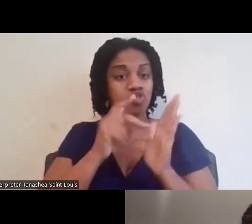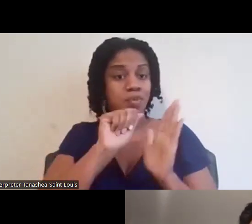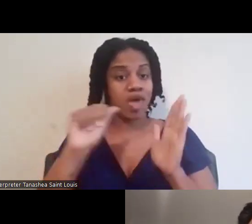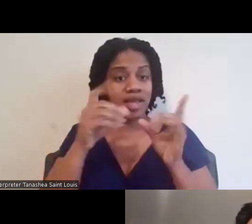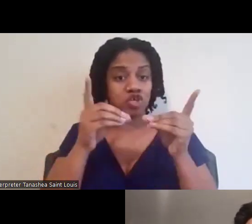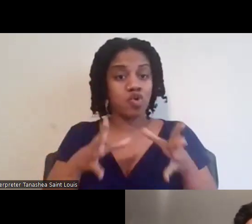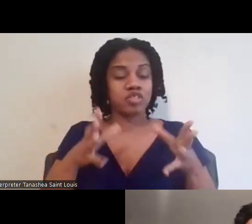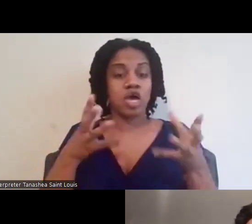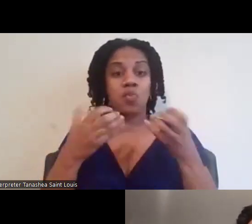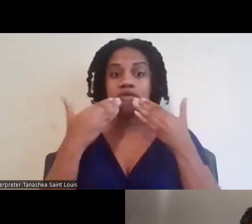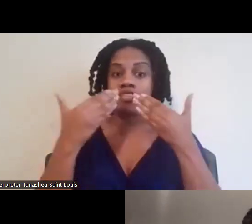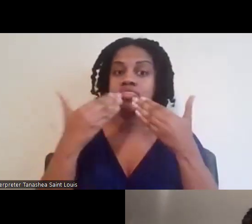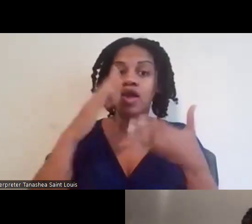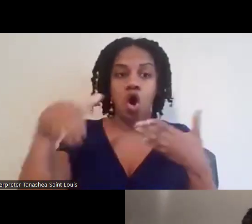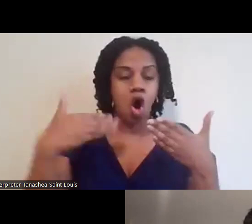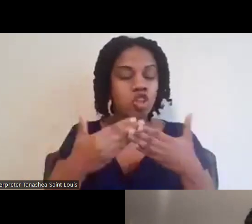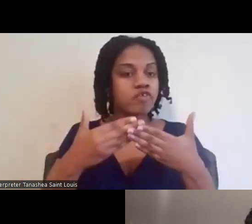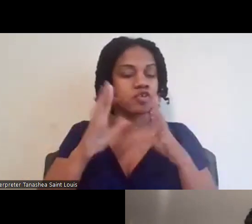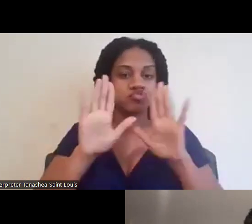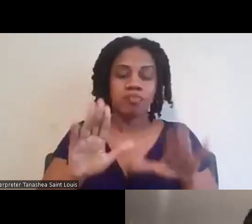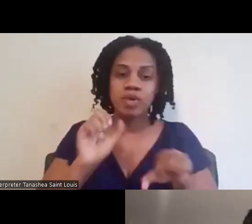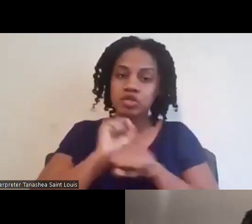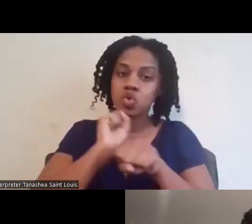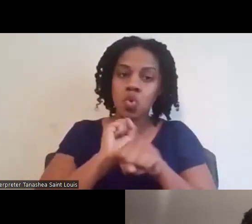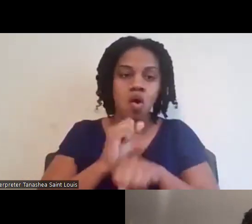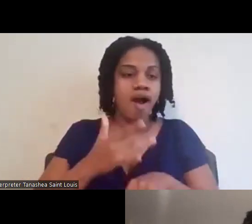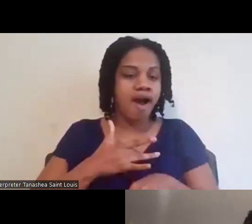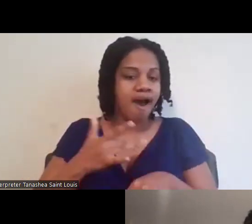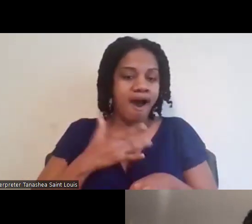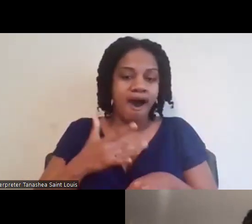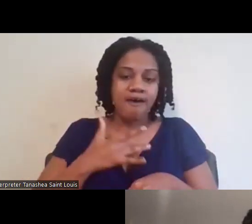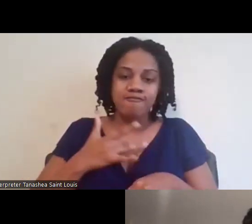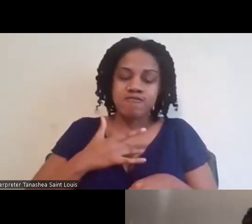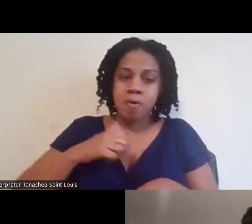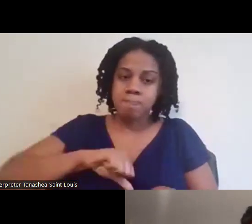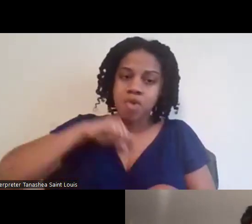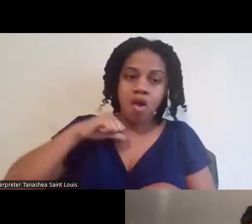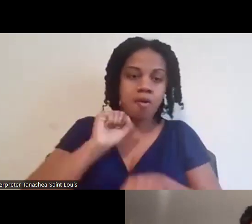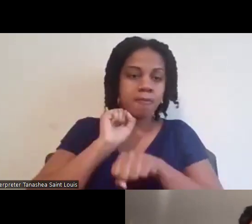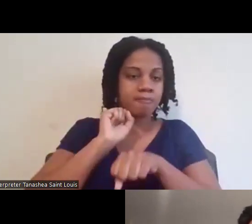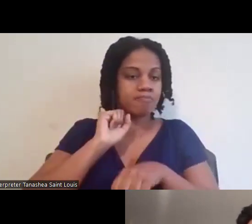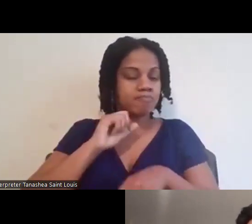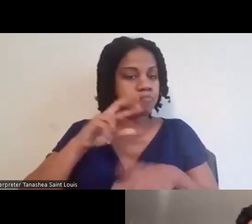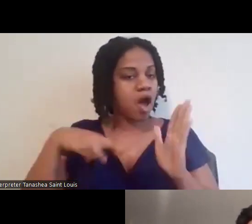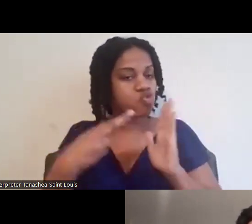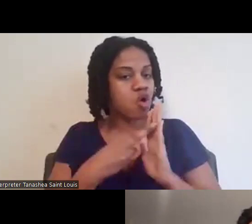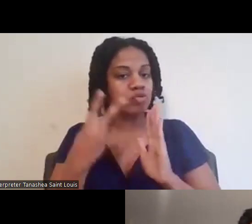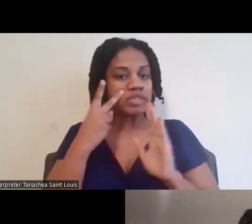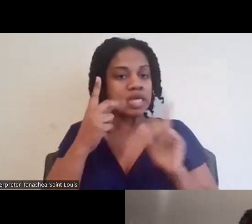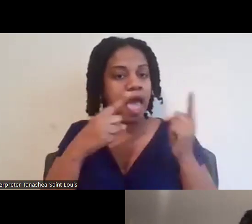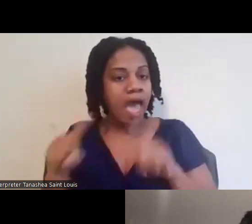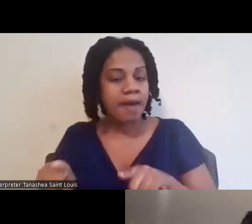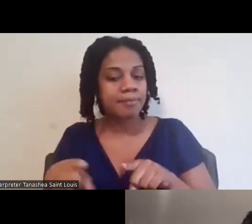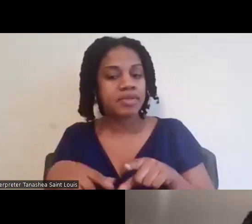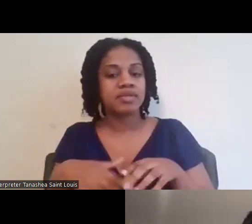to thank all of you. This is tremendous work. I just feel so bolstered in my role to see all of this happening and to just